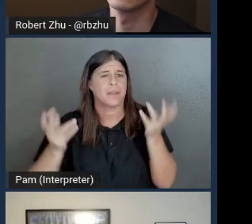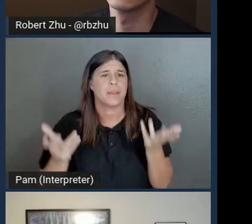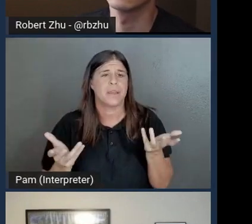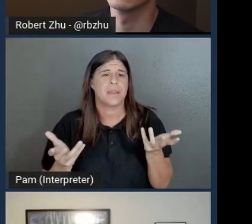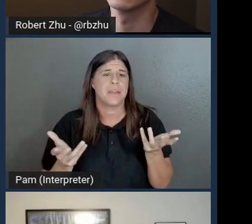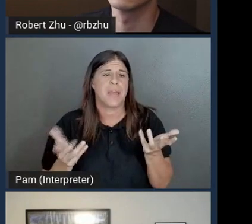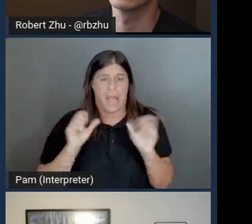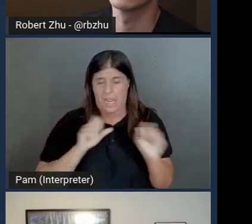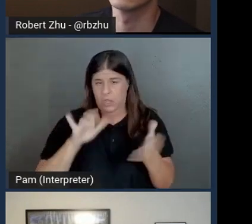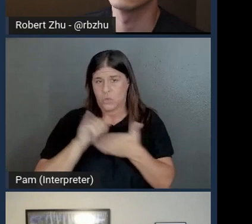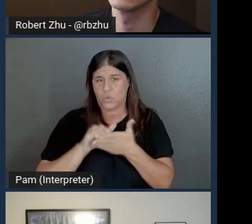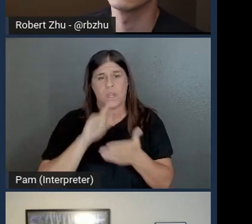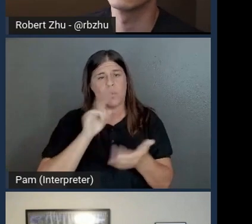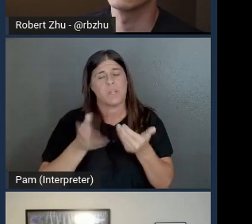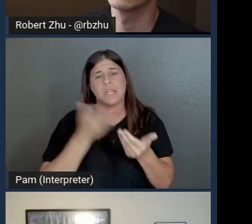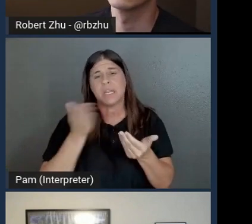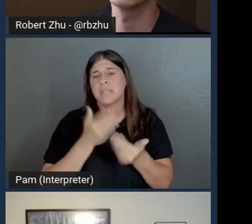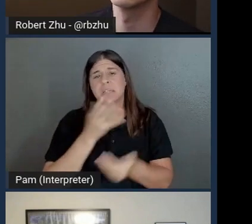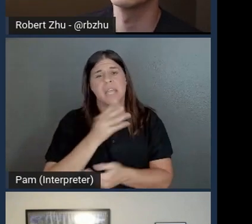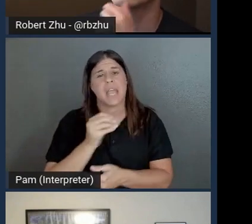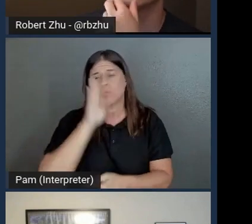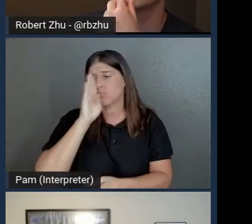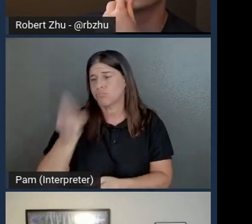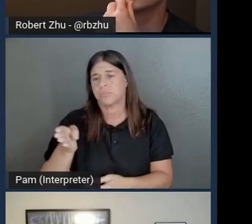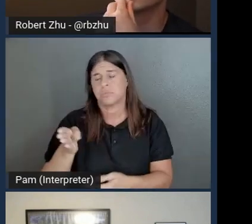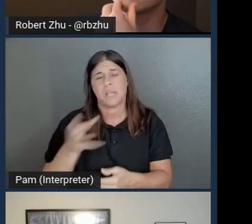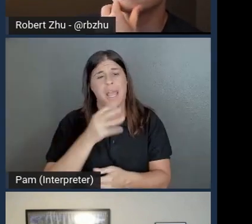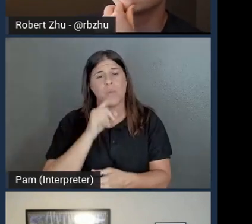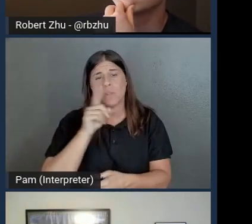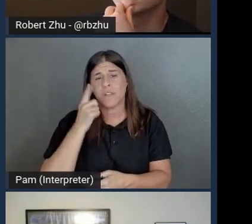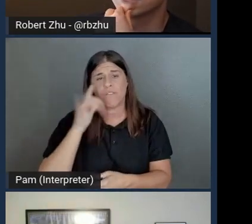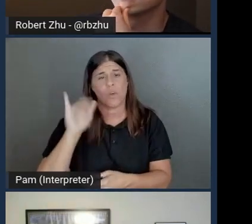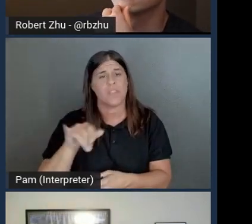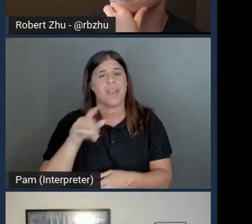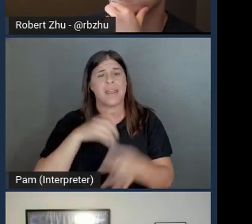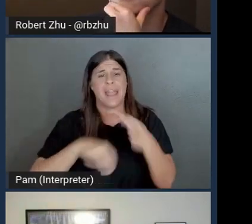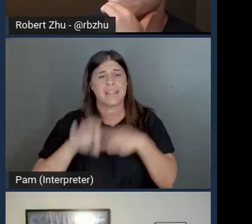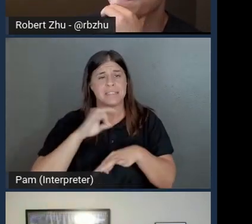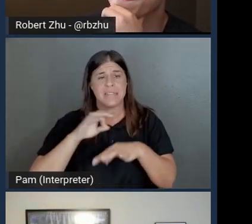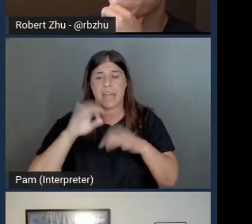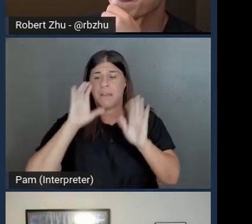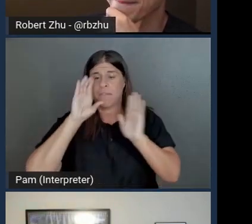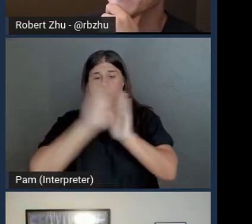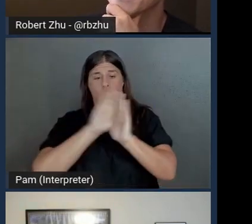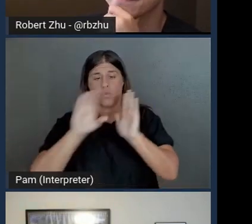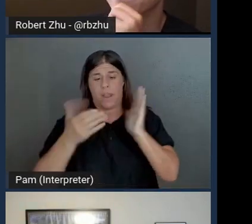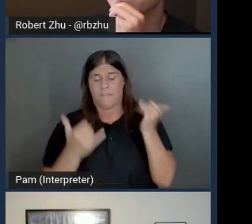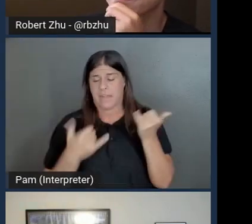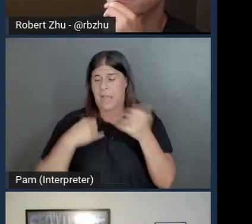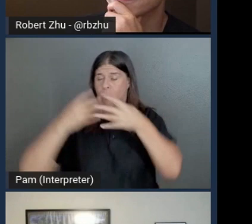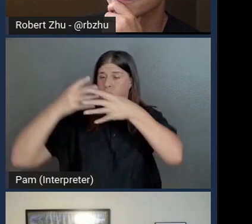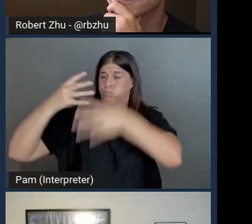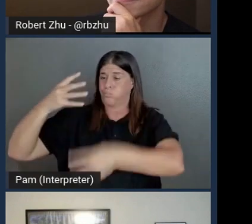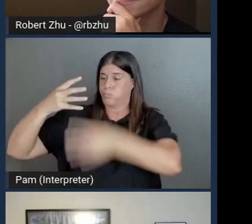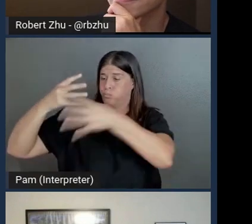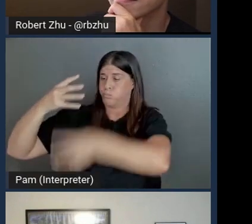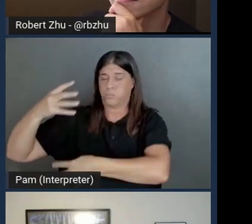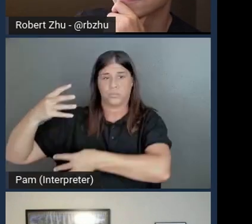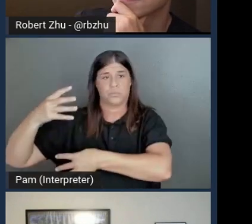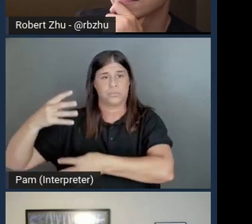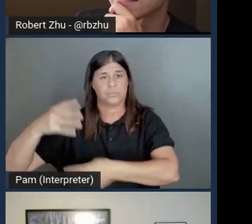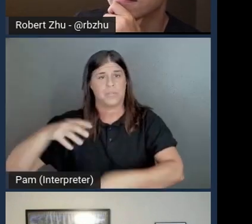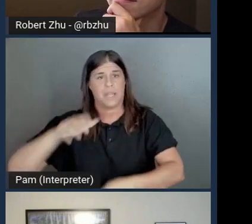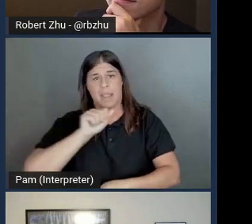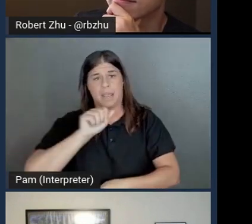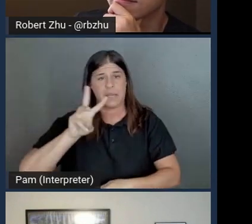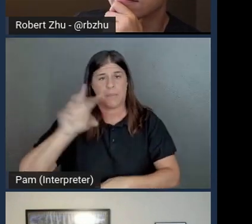able to do that pretty easily and straightforward. And in this case, instead of getting back a graph of data, I'm getting back, tabular data. I'm getting, AWS is the